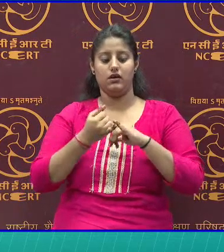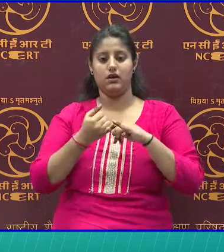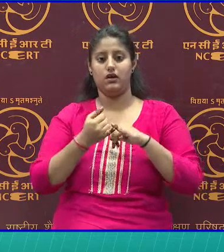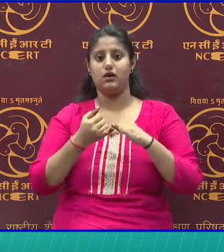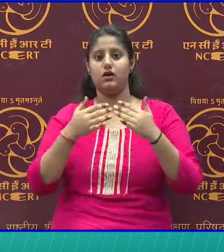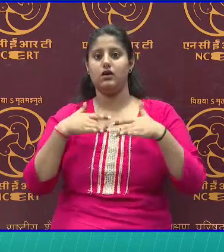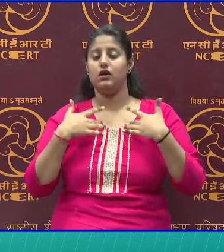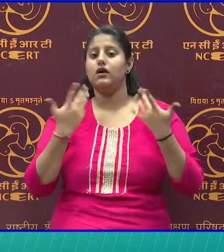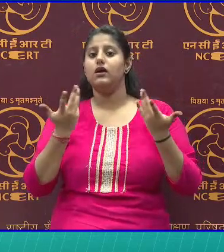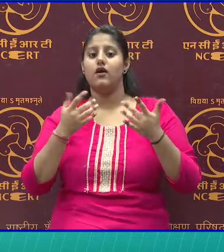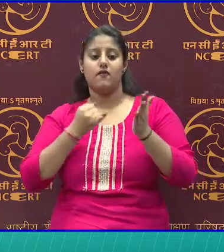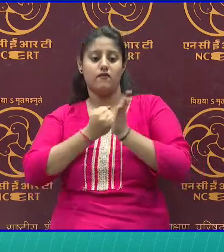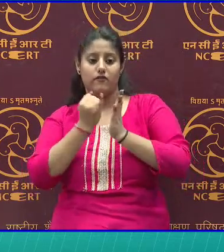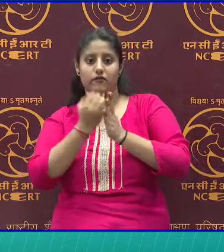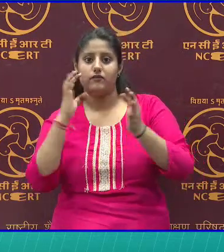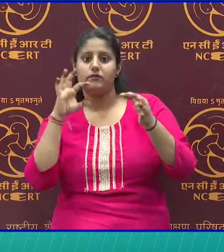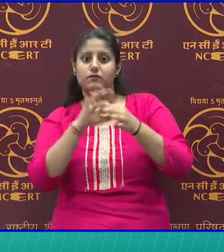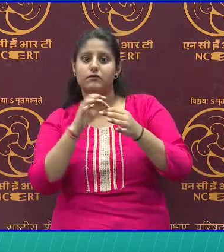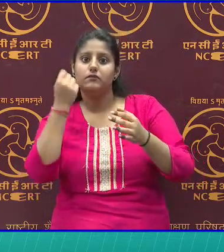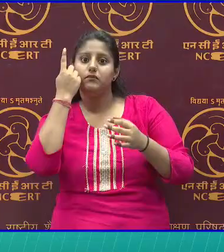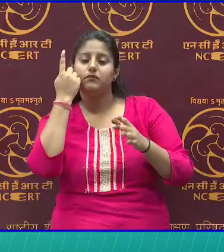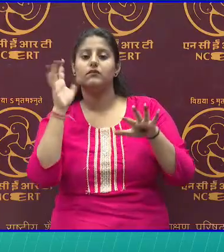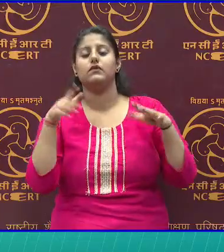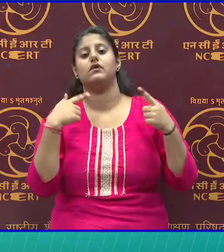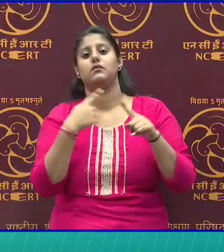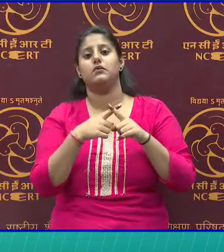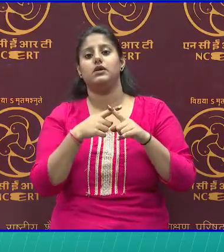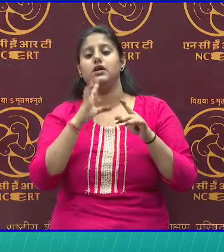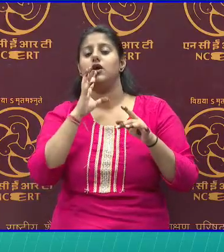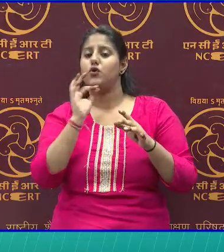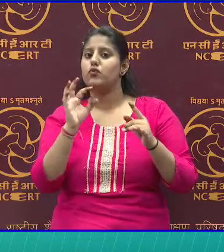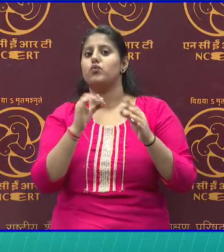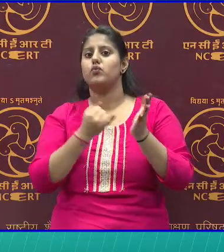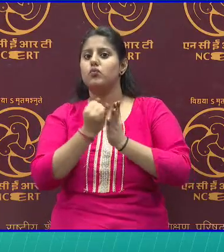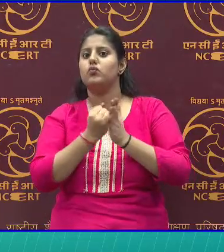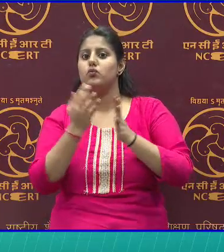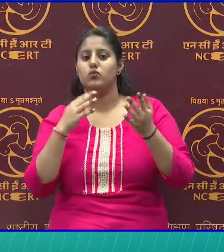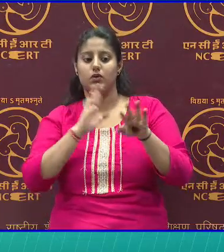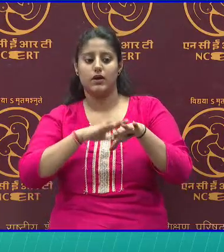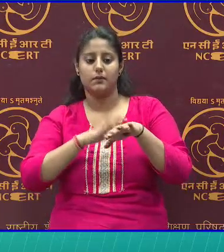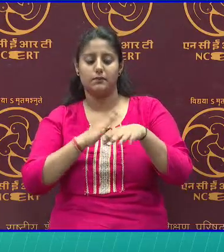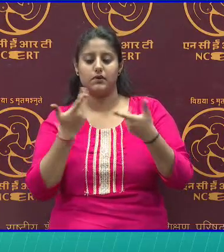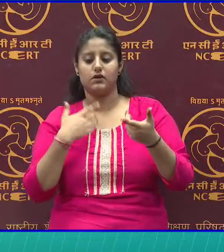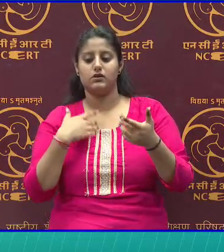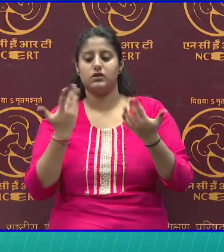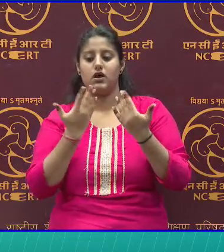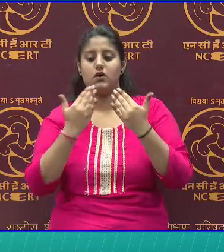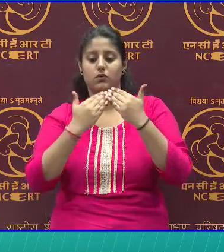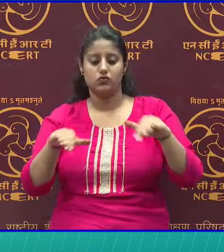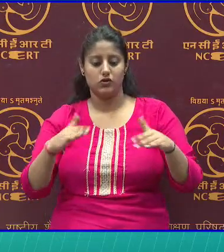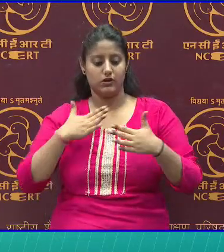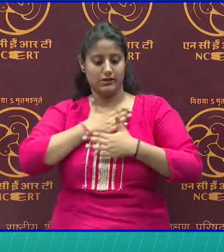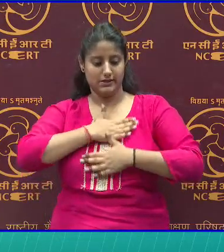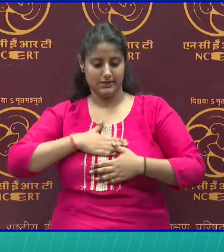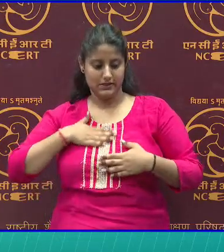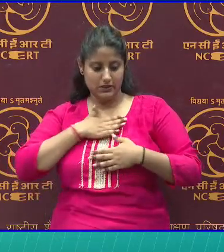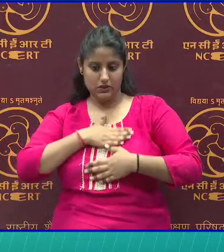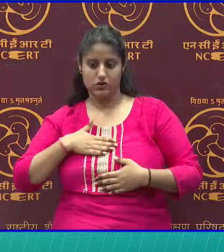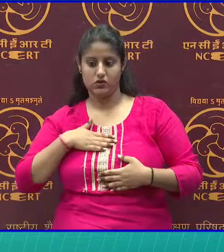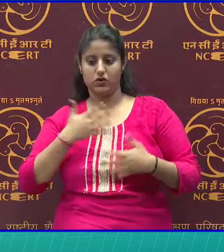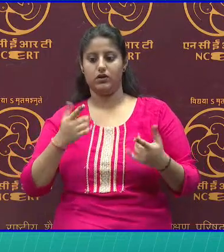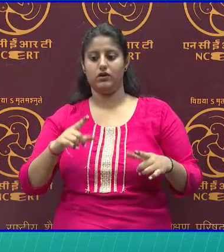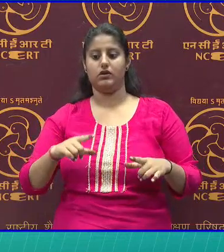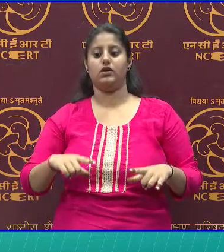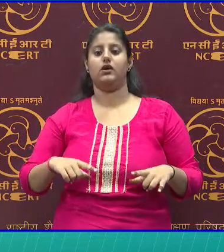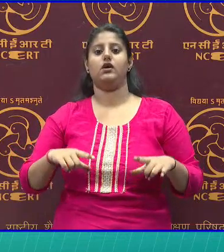village. And this anecdote, this has been taken from a real instance. Right. Then how children enjoy a kind of a life which